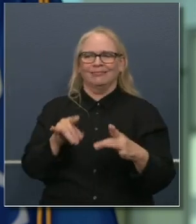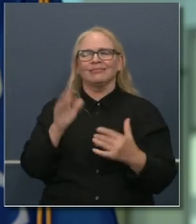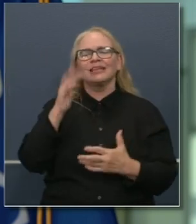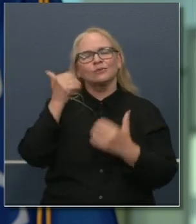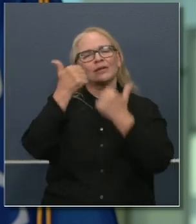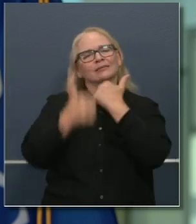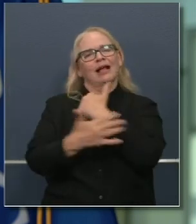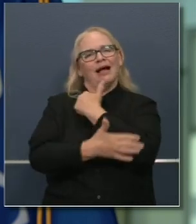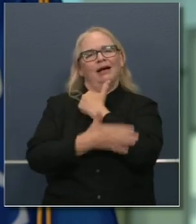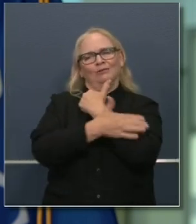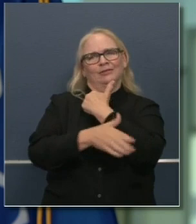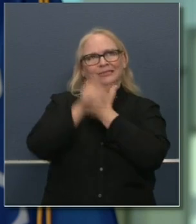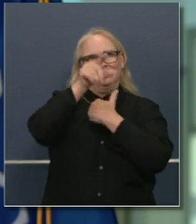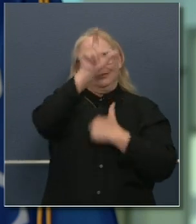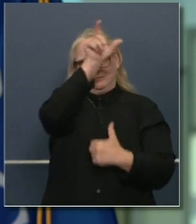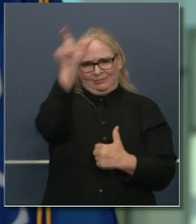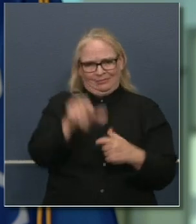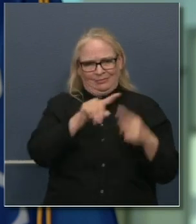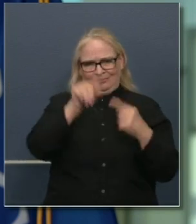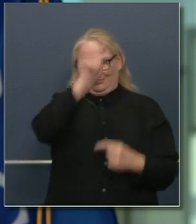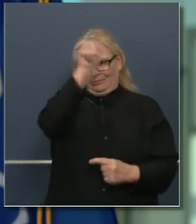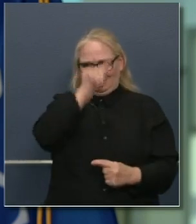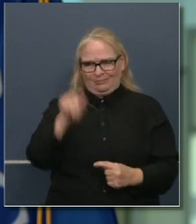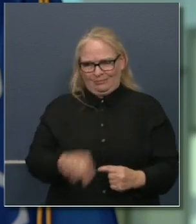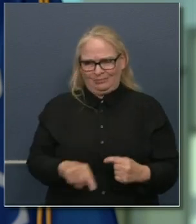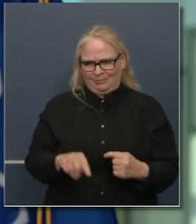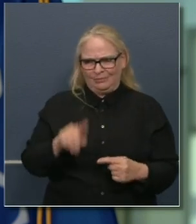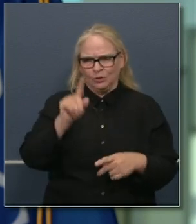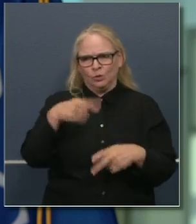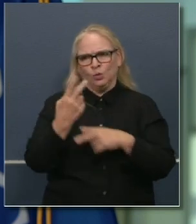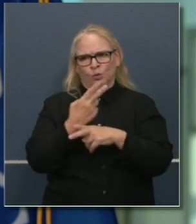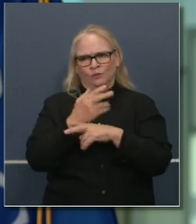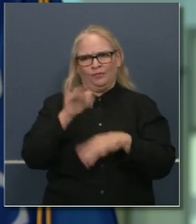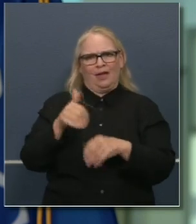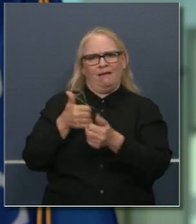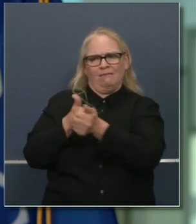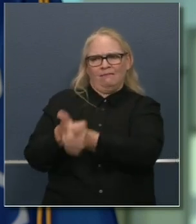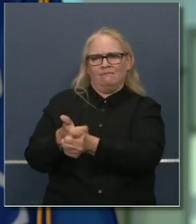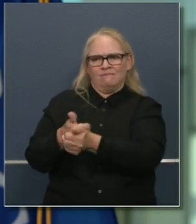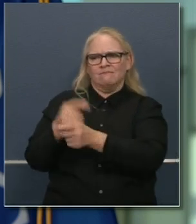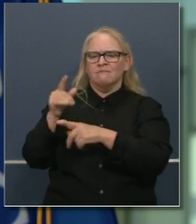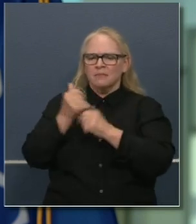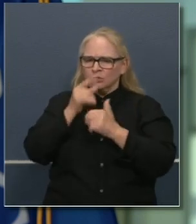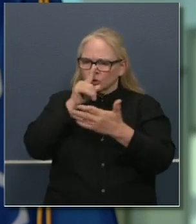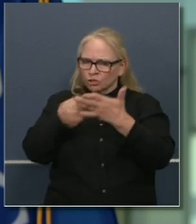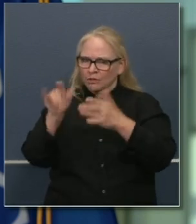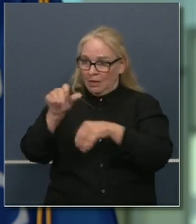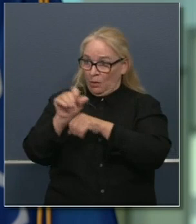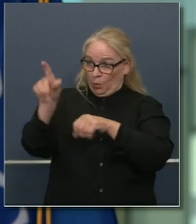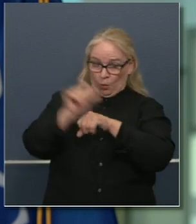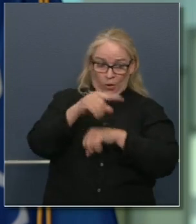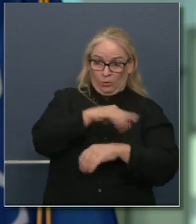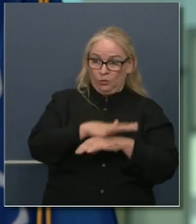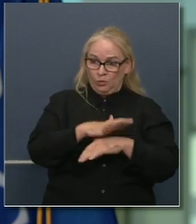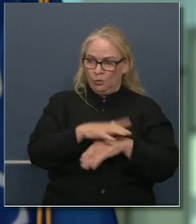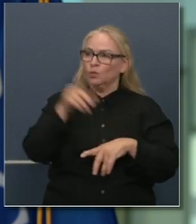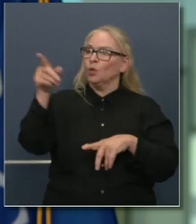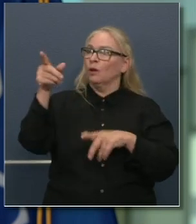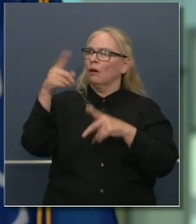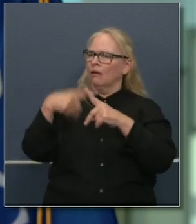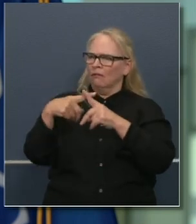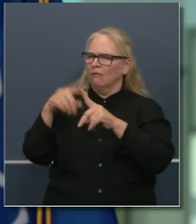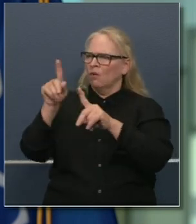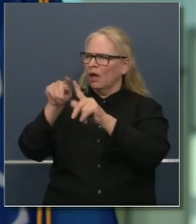tracing, isolation, to understand where the spread happened, what the cohort looks like, becomes